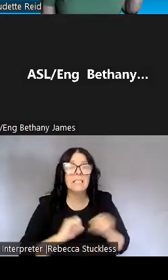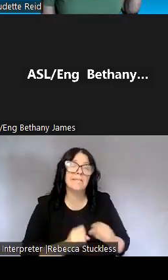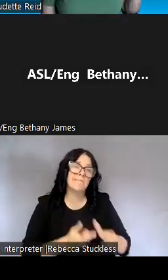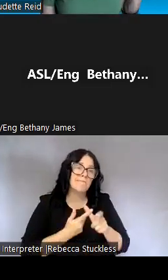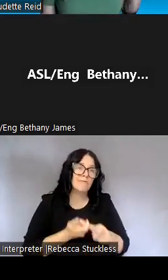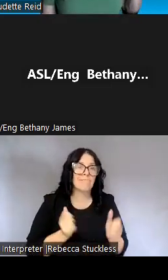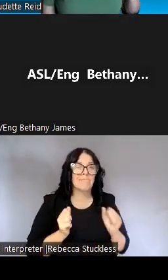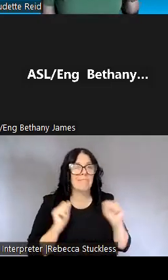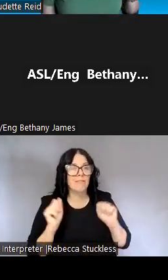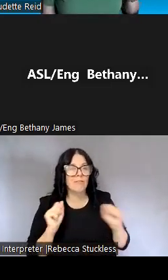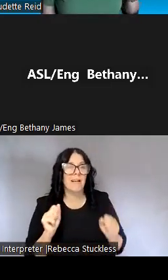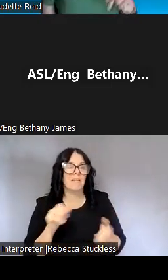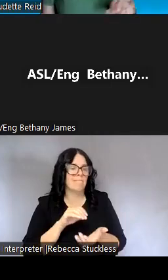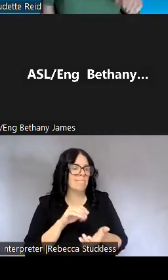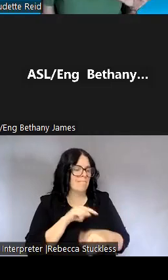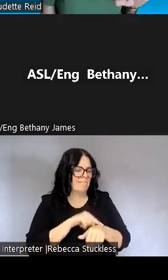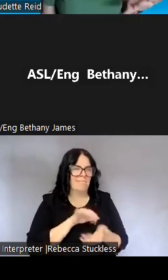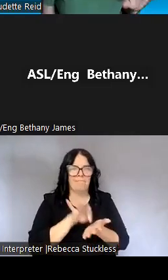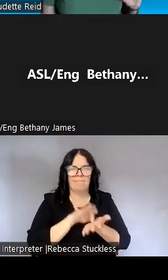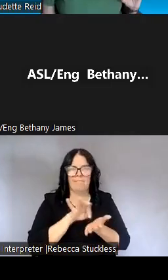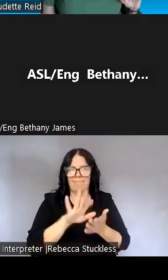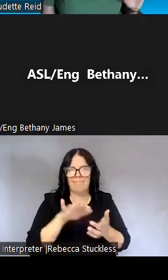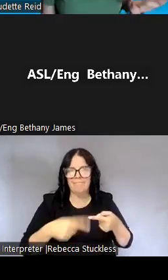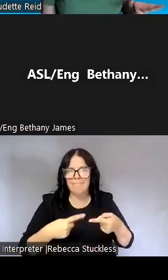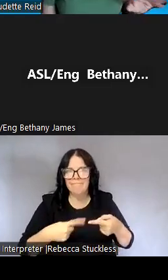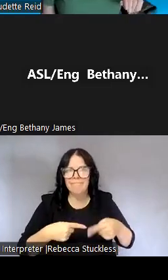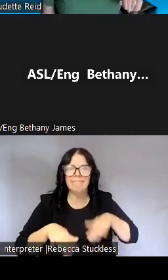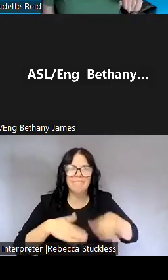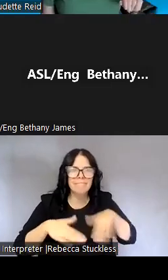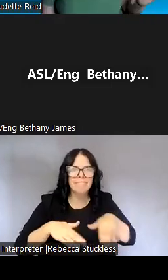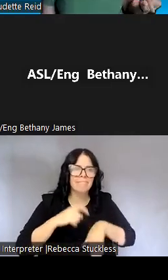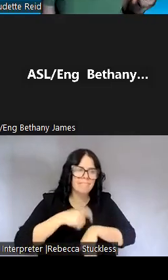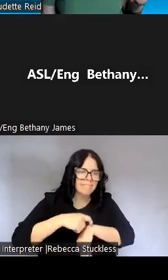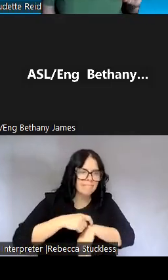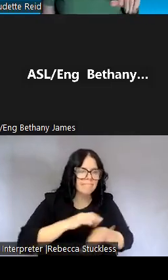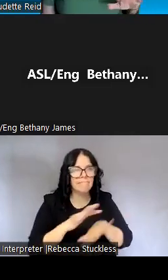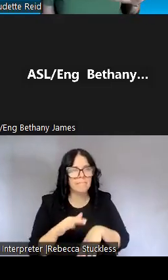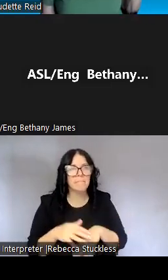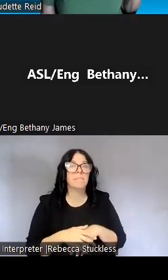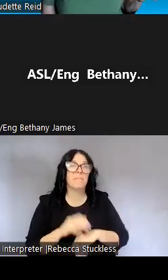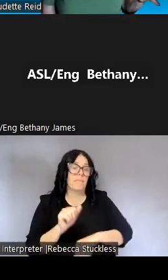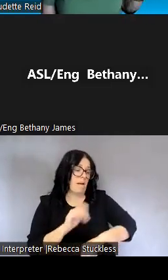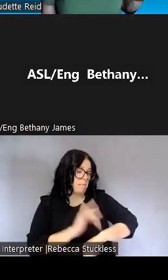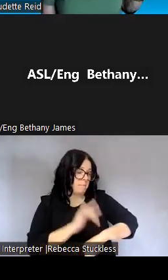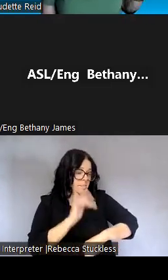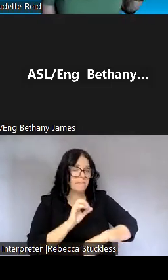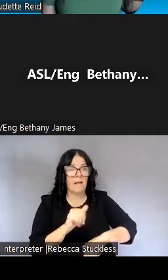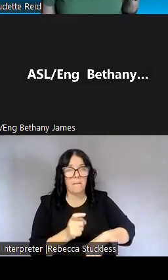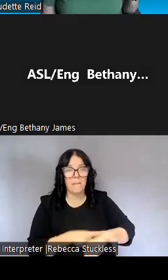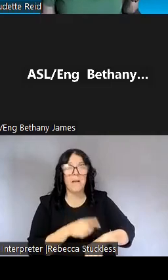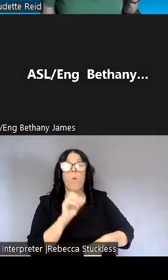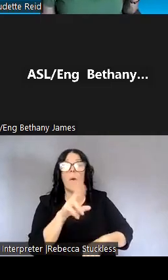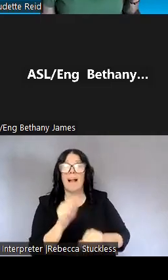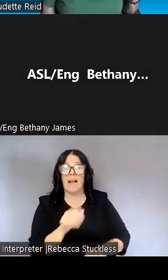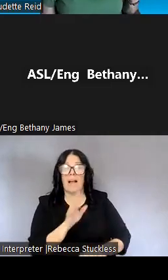and the input mechanisms can be by touch or by buttons, or you can even input through